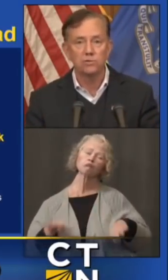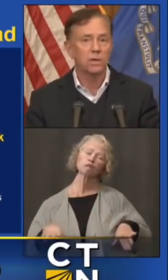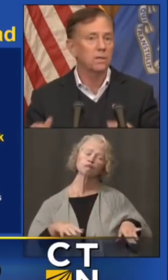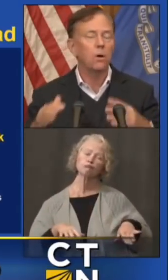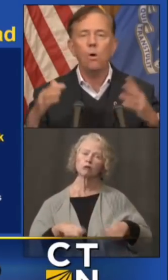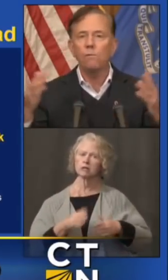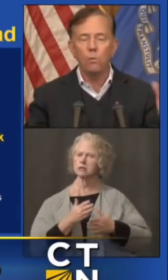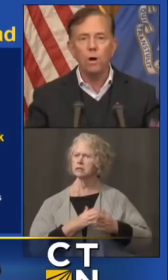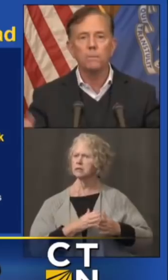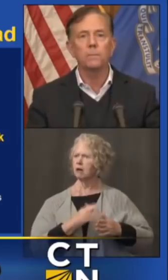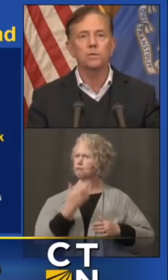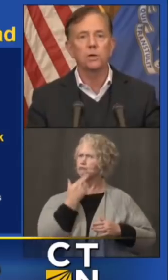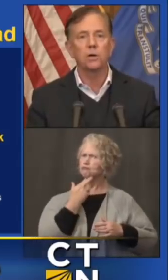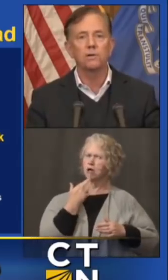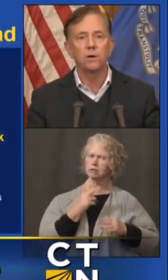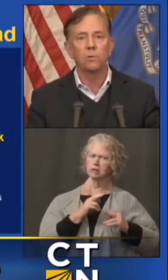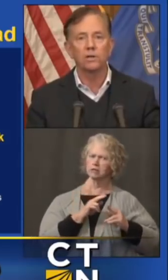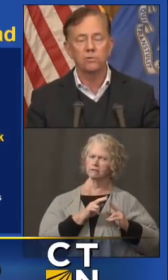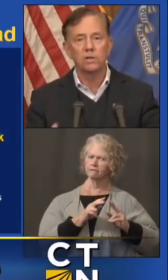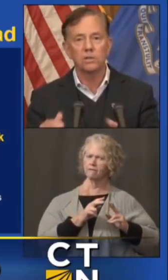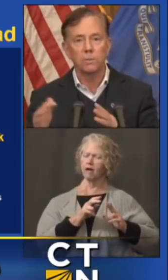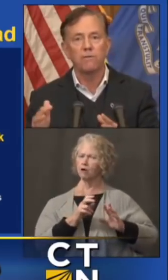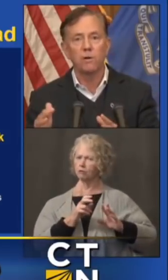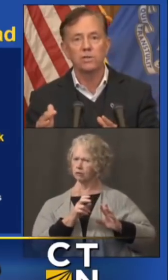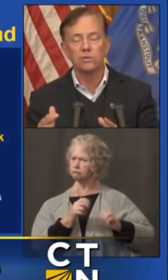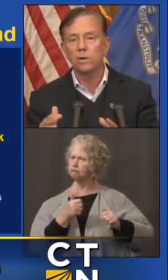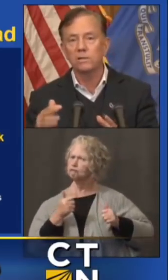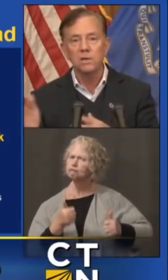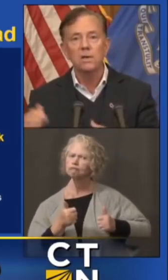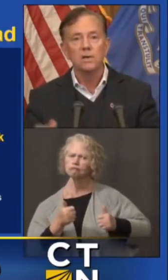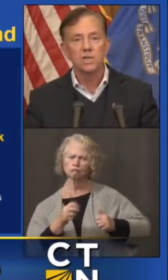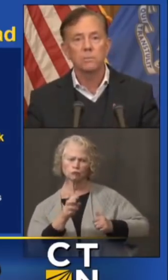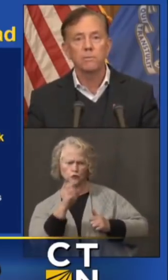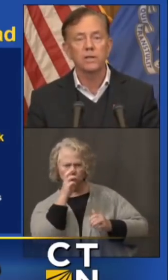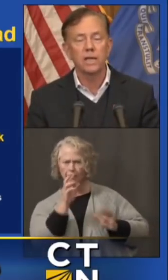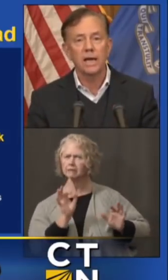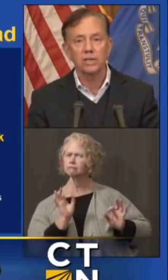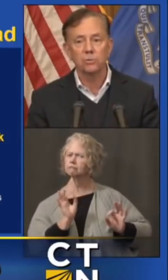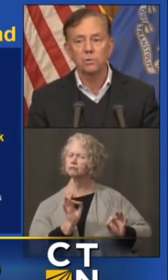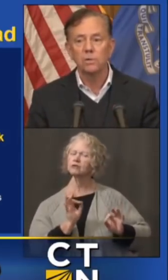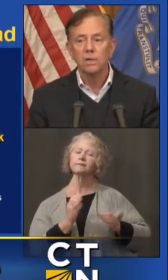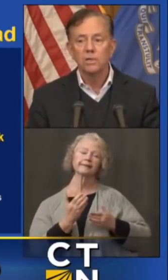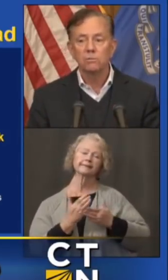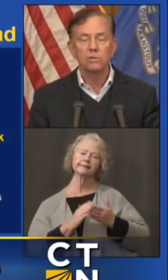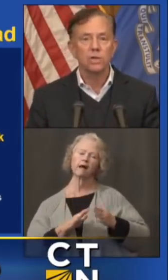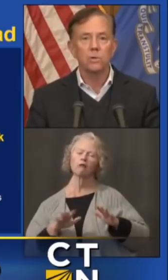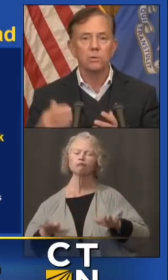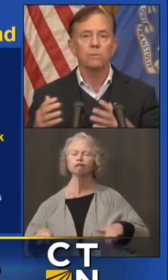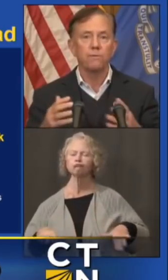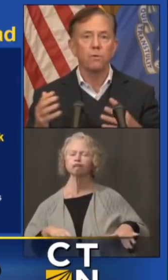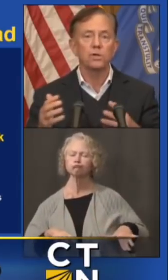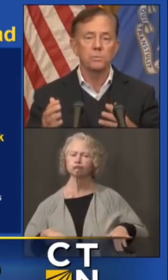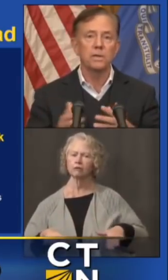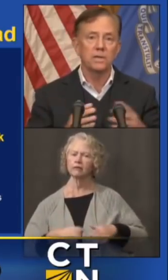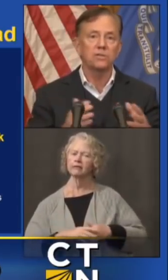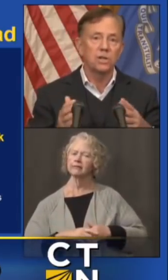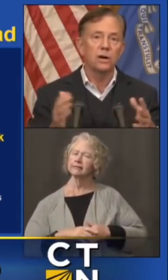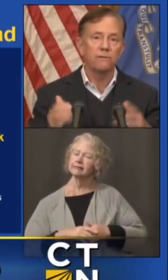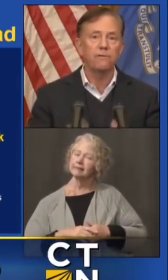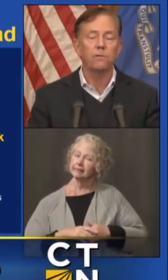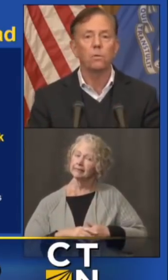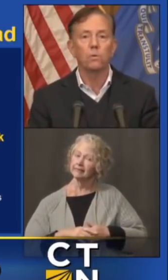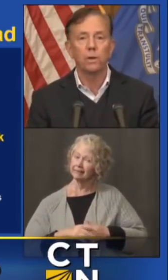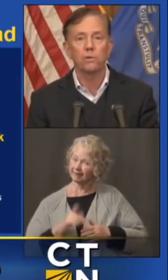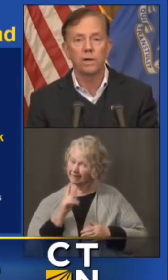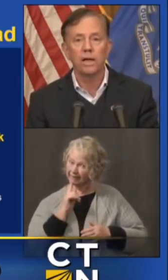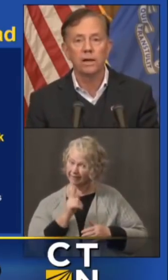very strict. The overwhelming majority of our restaurants have been very strict. Some have been casual. So we'll see whether enforcement is